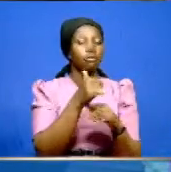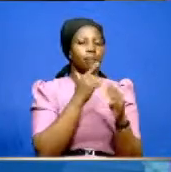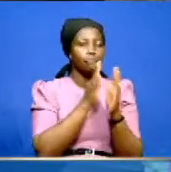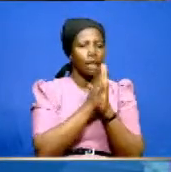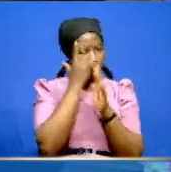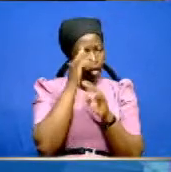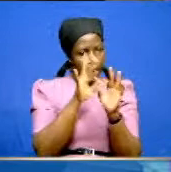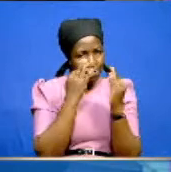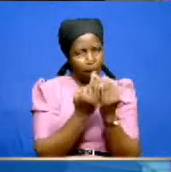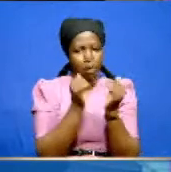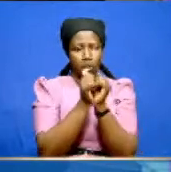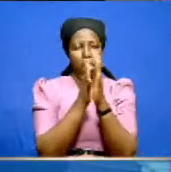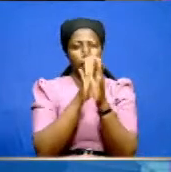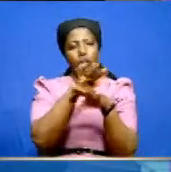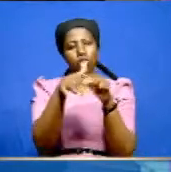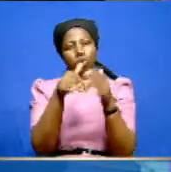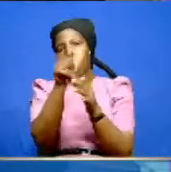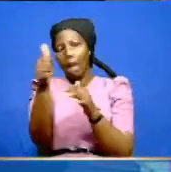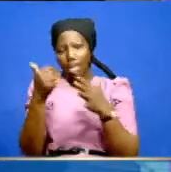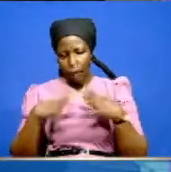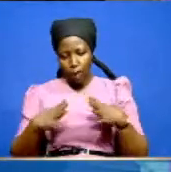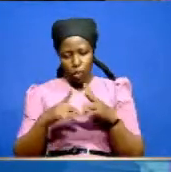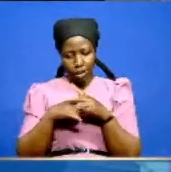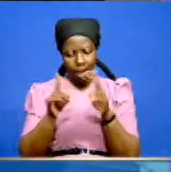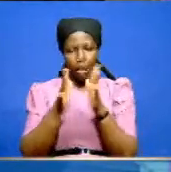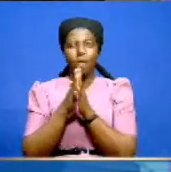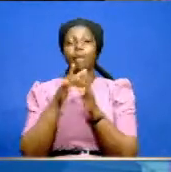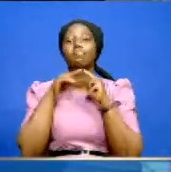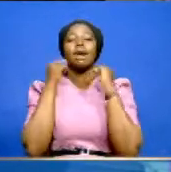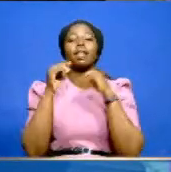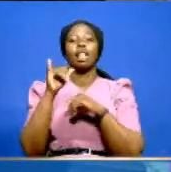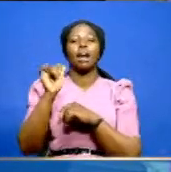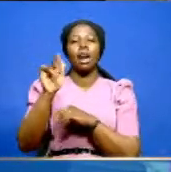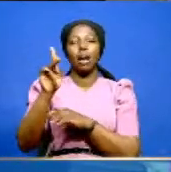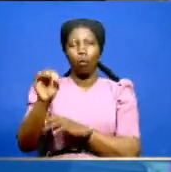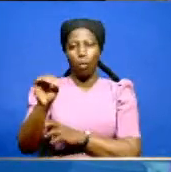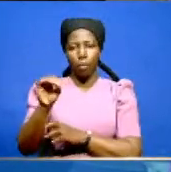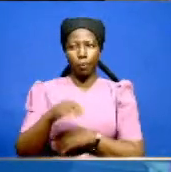congregation. And we begin with Pastor Yako.